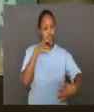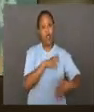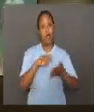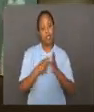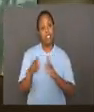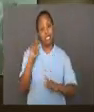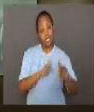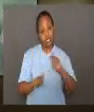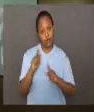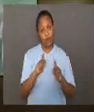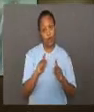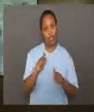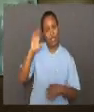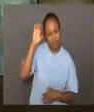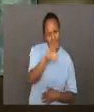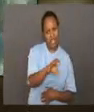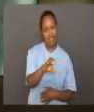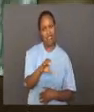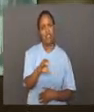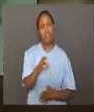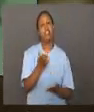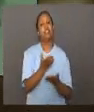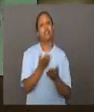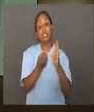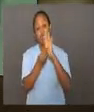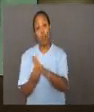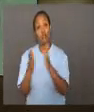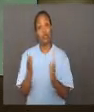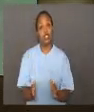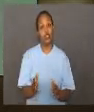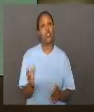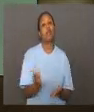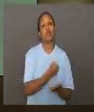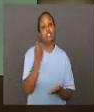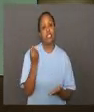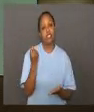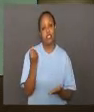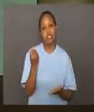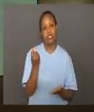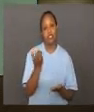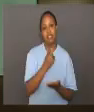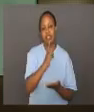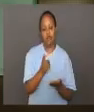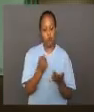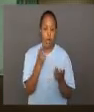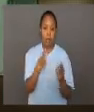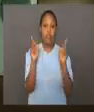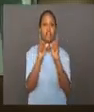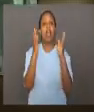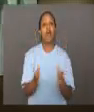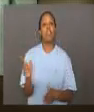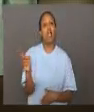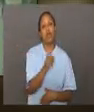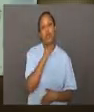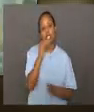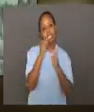violence. Rebellion means that people rise in force against their oppressors and attempt to overthrow